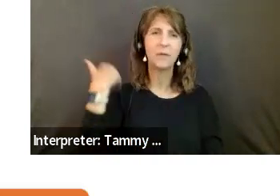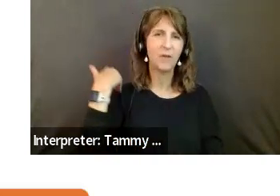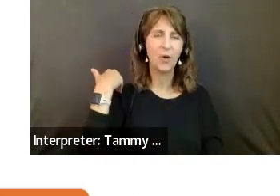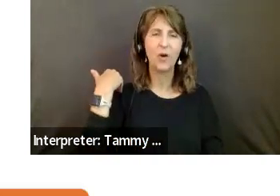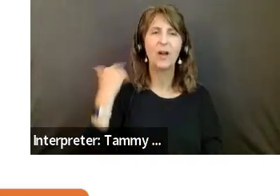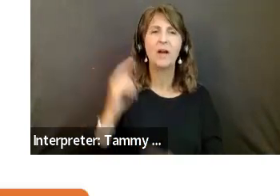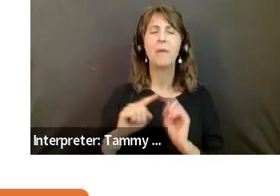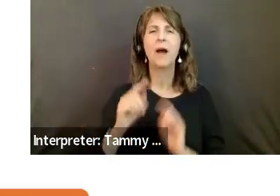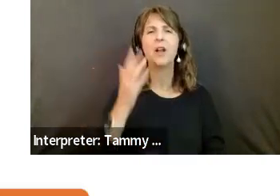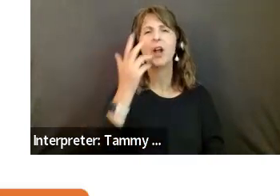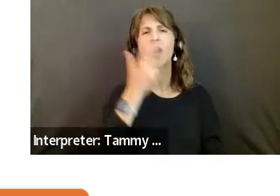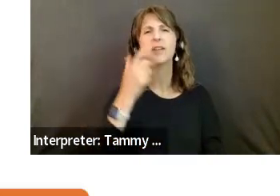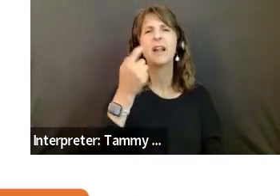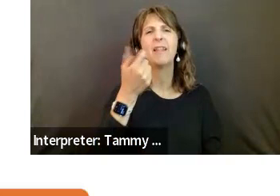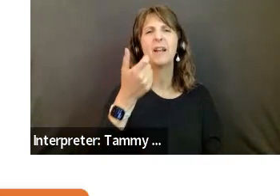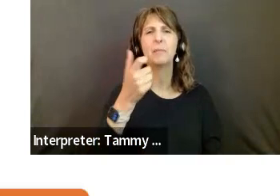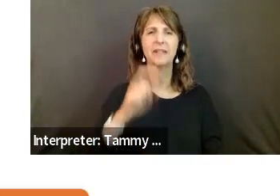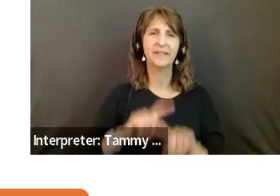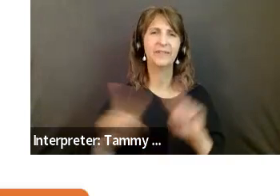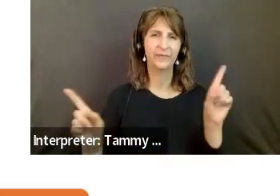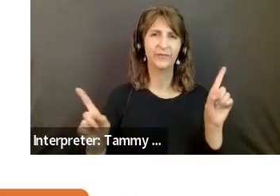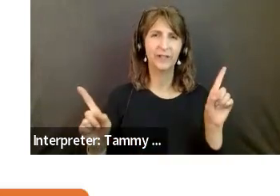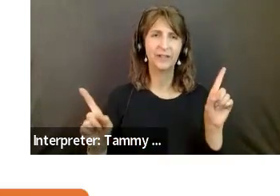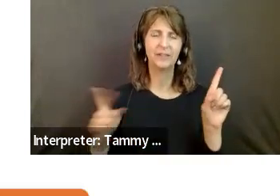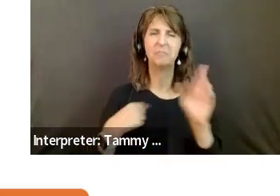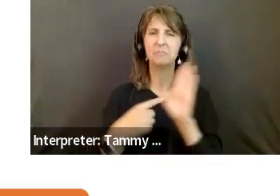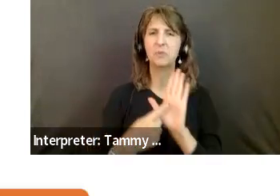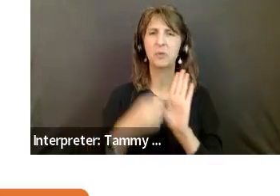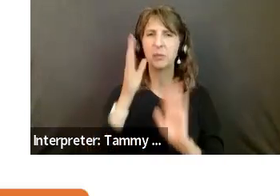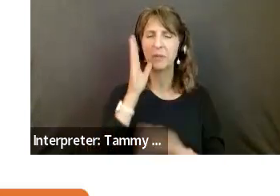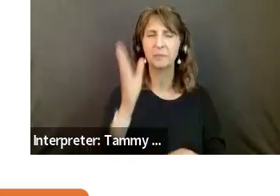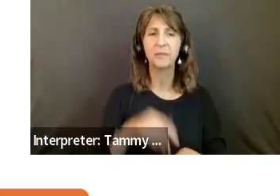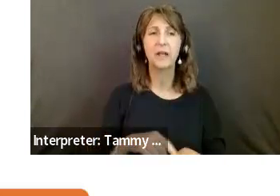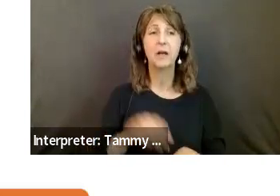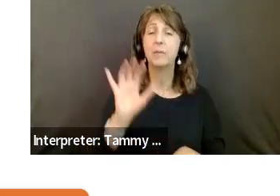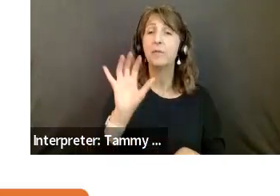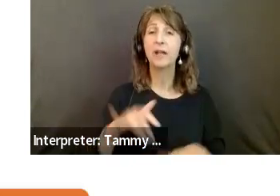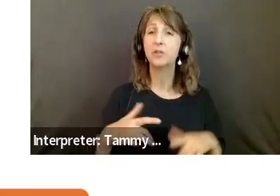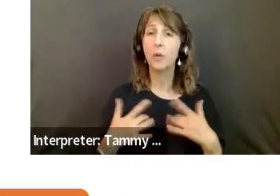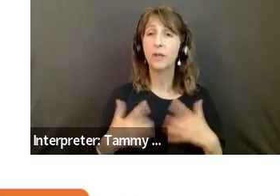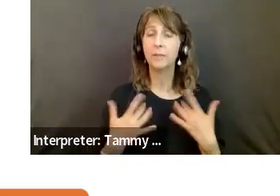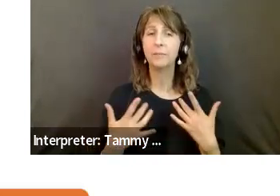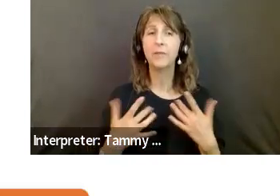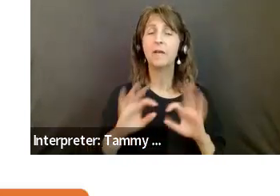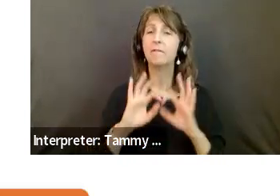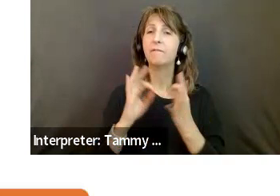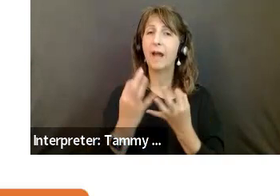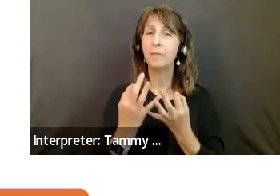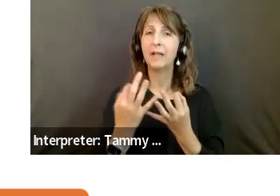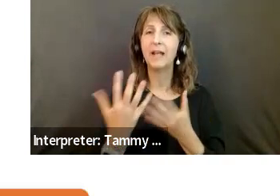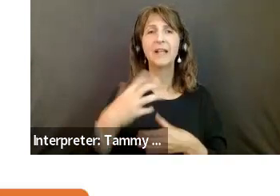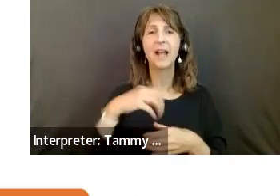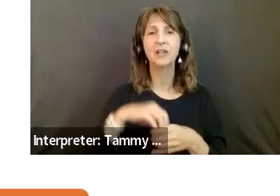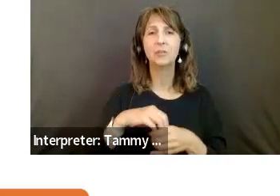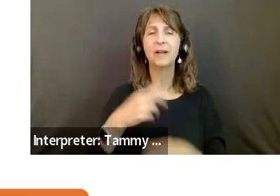it's organized a little differently, and we'll go over that. But what it is, it's a family engagement hub, and